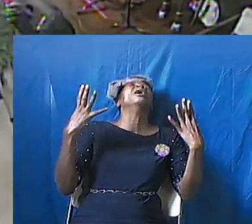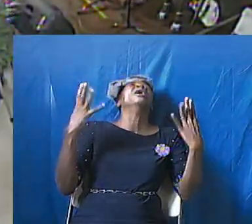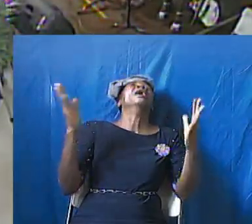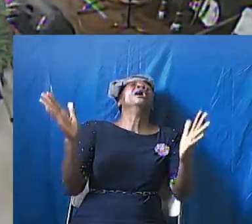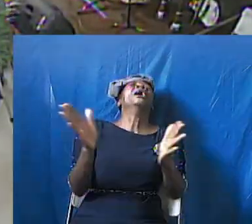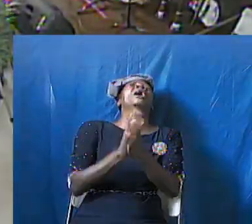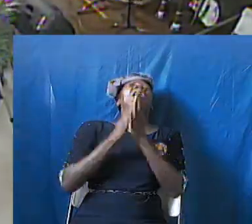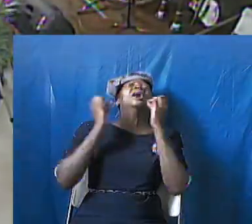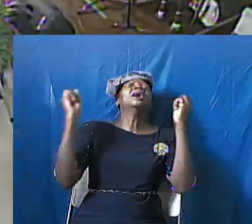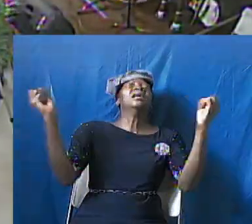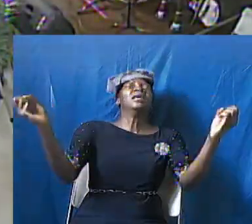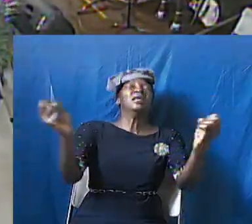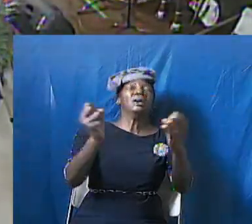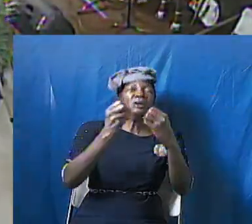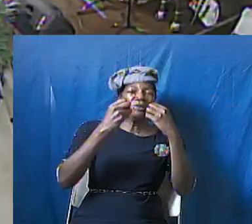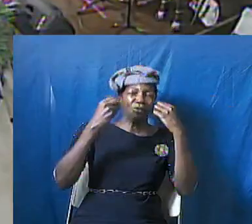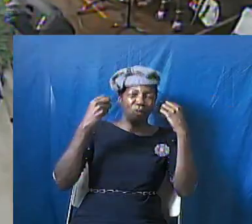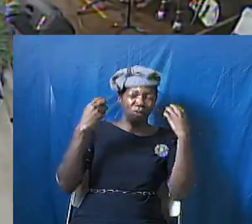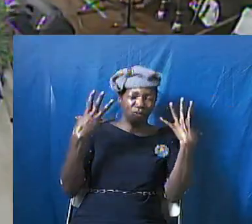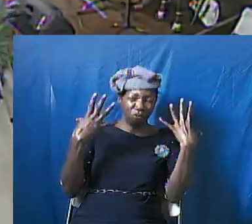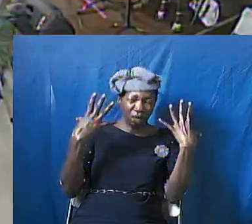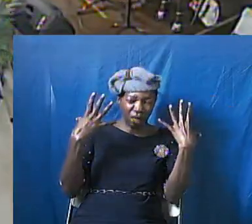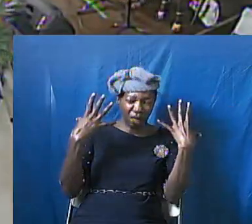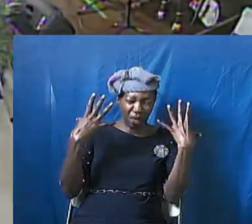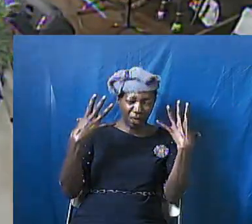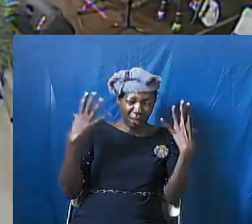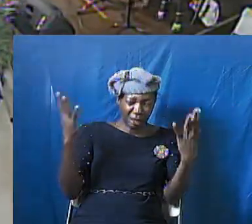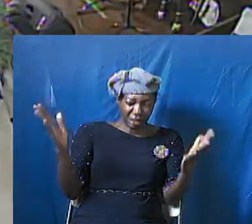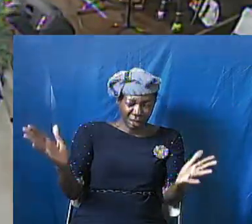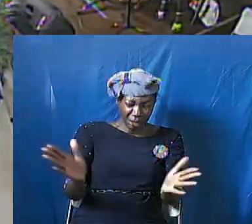hallelujah, hallelujah. Thank you, Jesus.